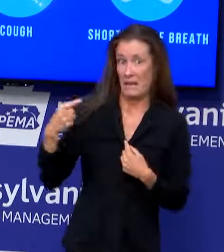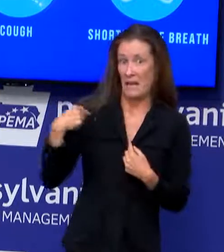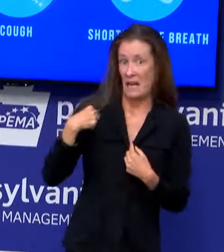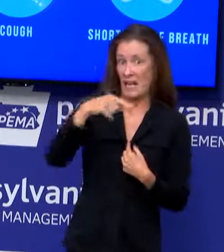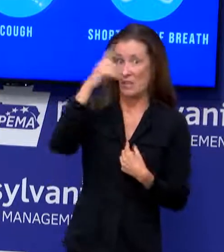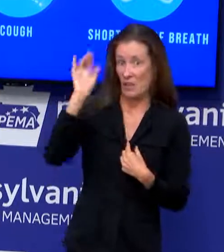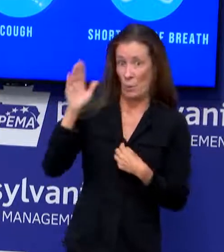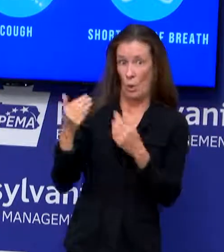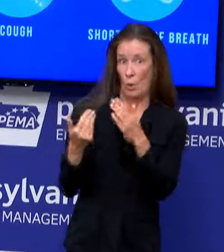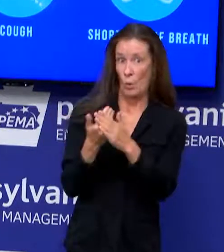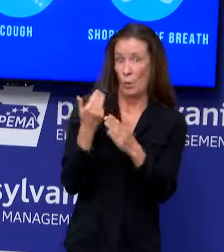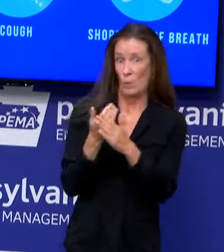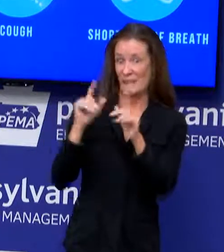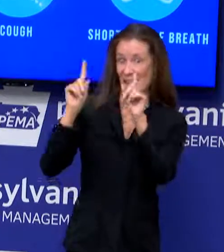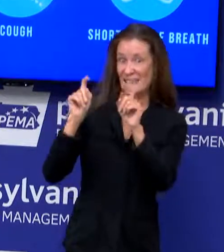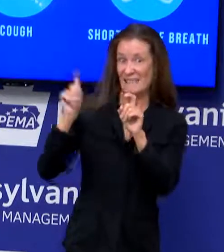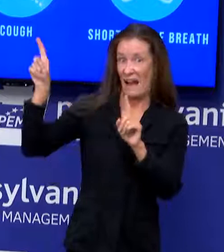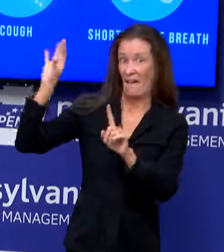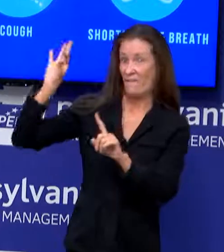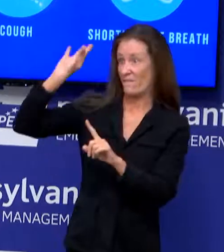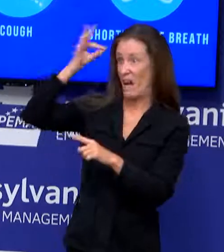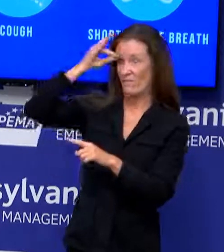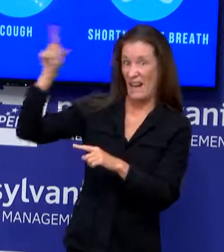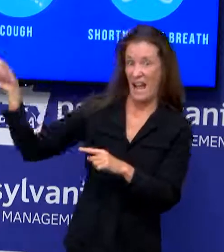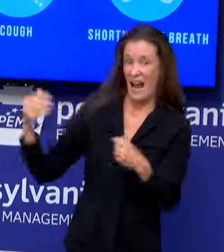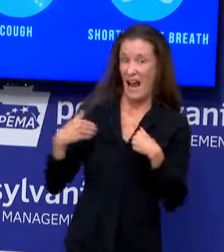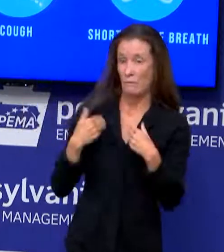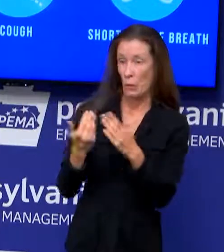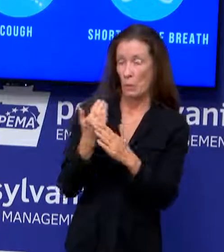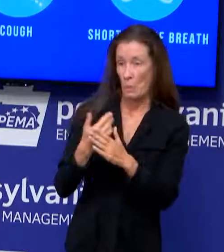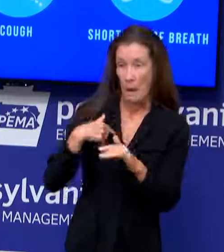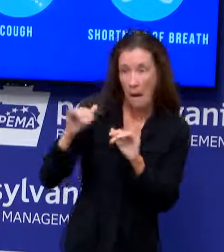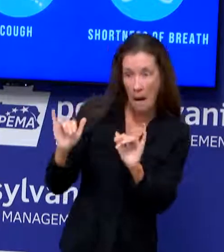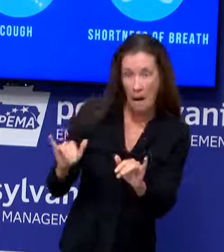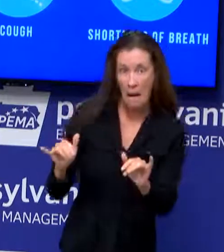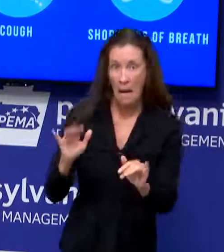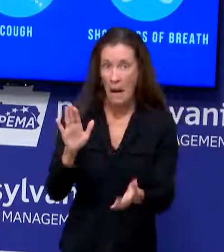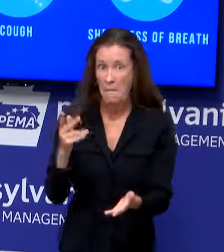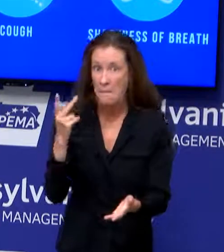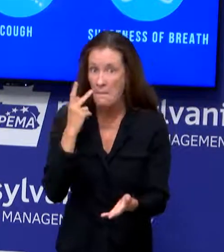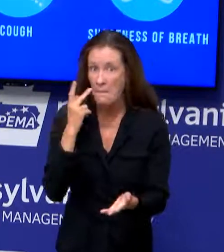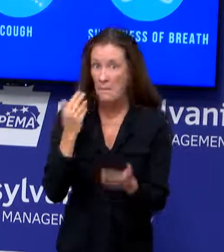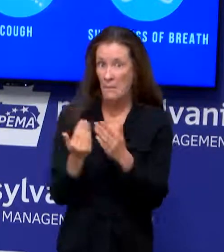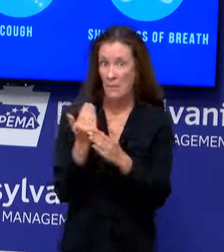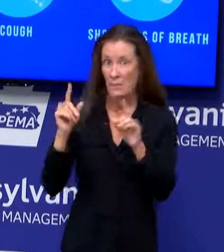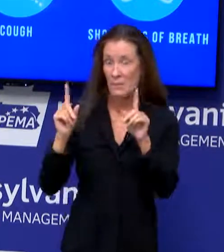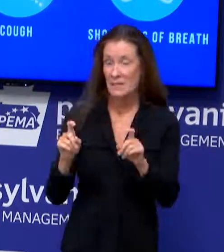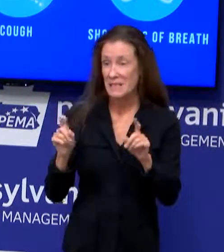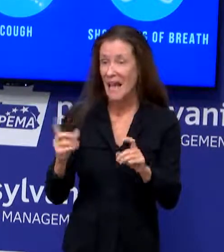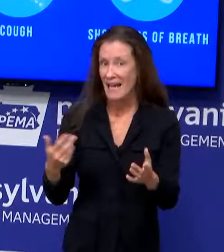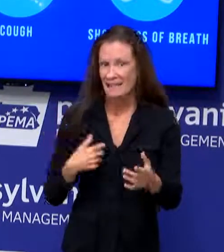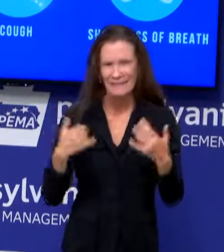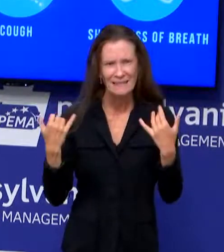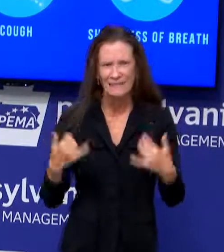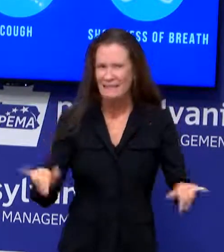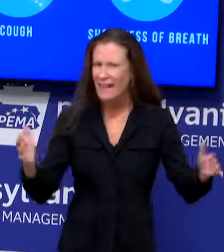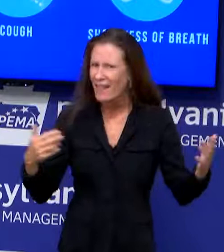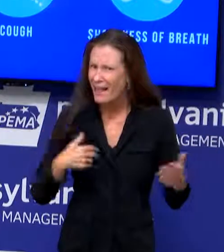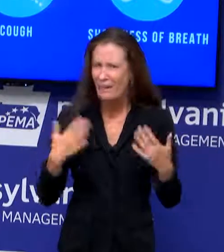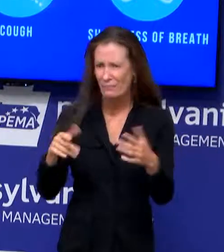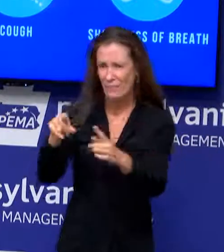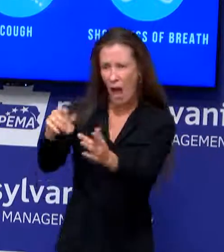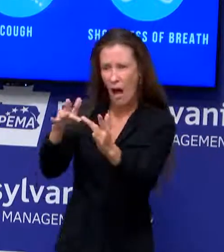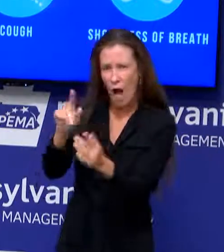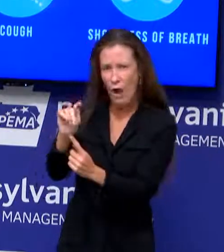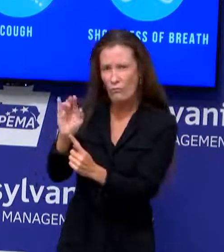from the federal government in the last week or so. If someone is positive through those tests, that's when our case investigators come in, and we're hiring